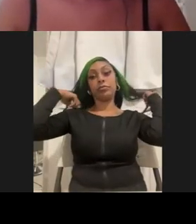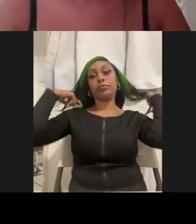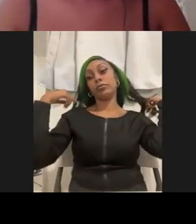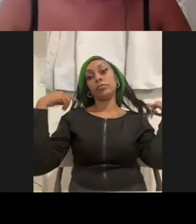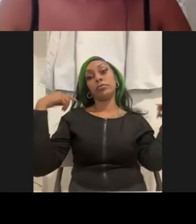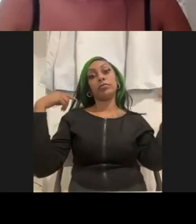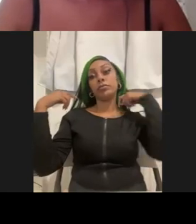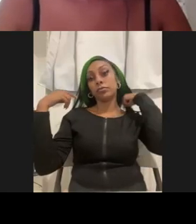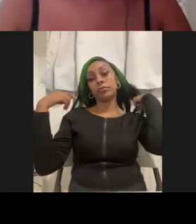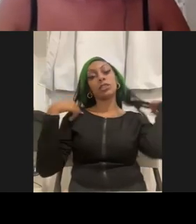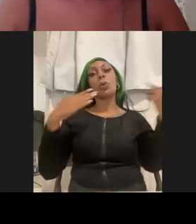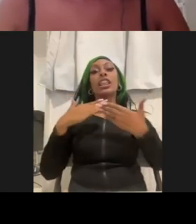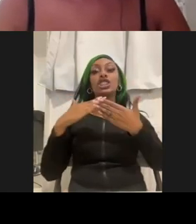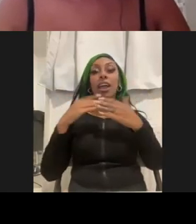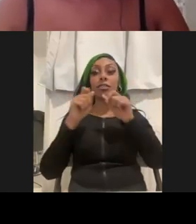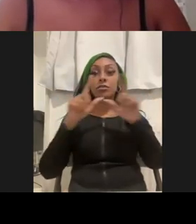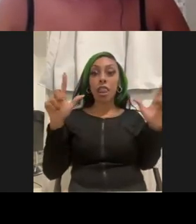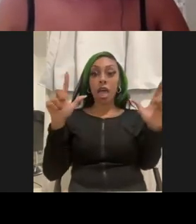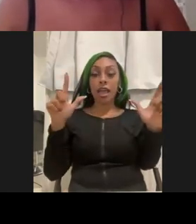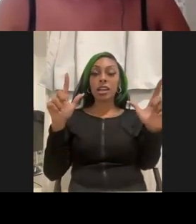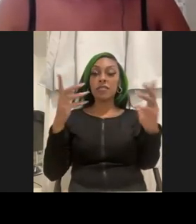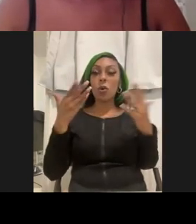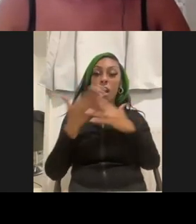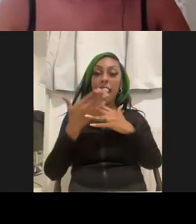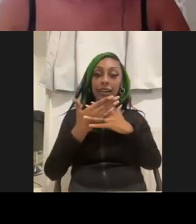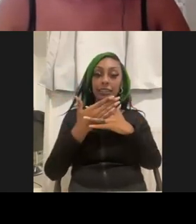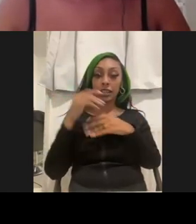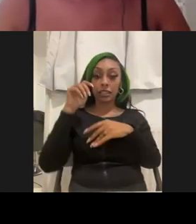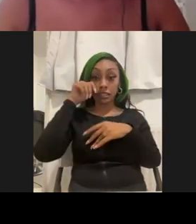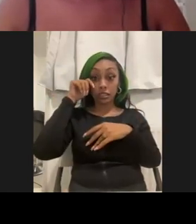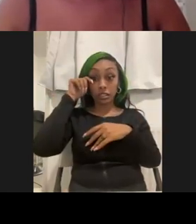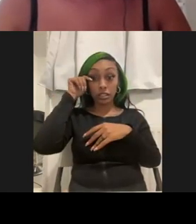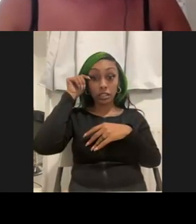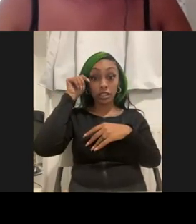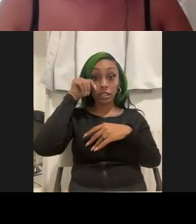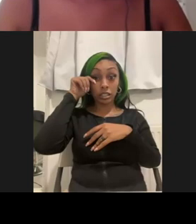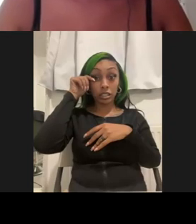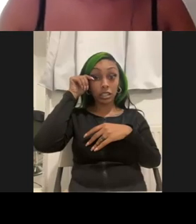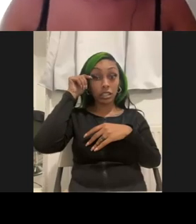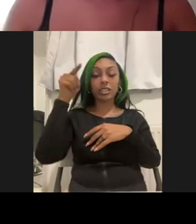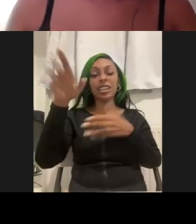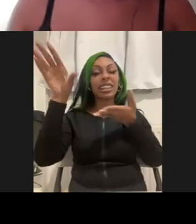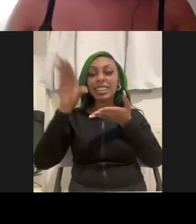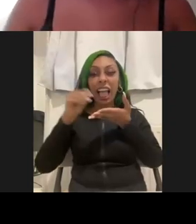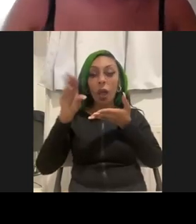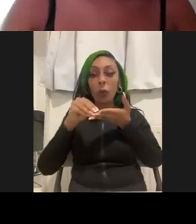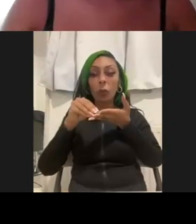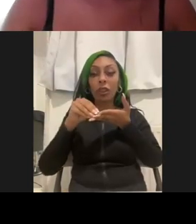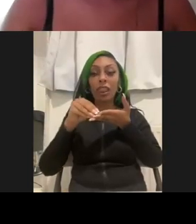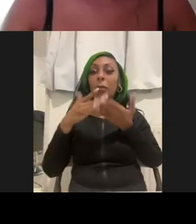purposes of access, but please obviously don't, yes, it's available for download, but please don't circulate.